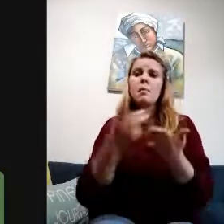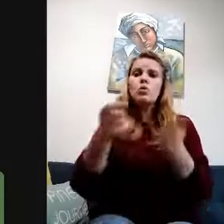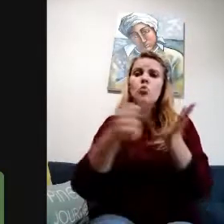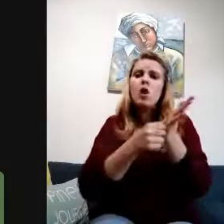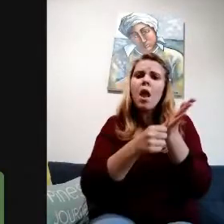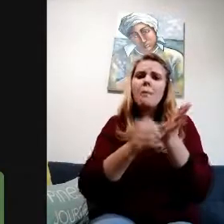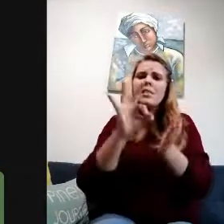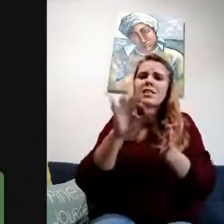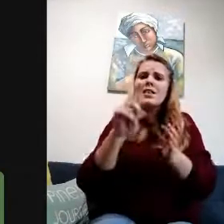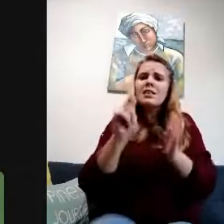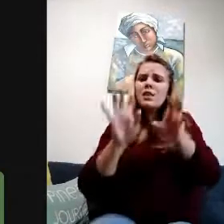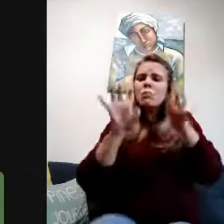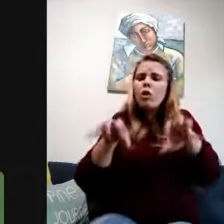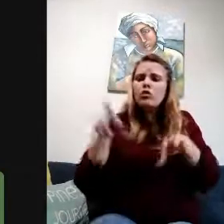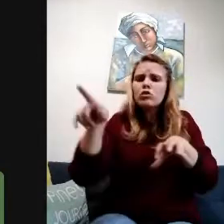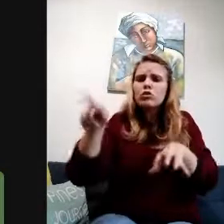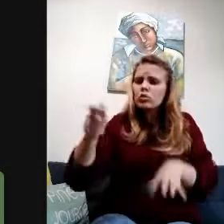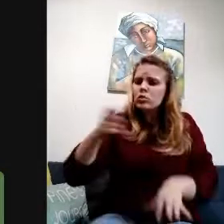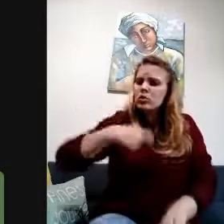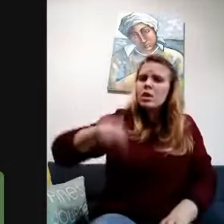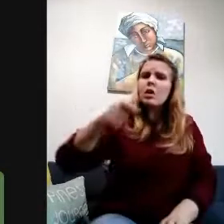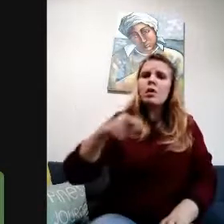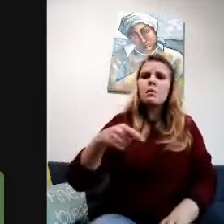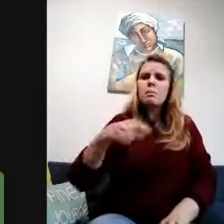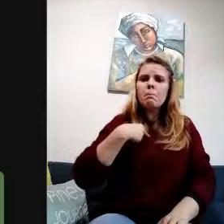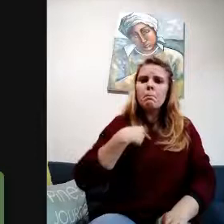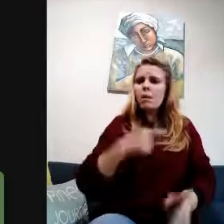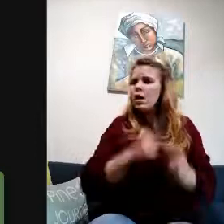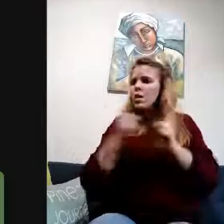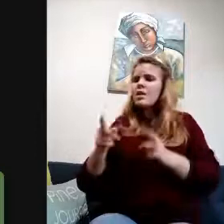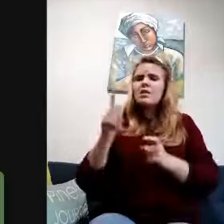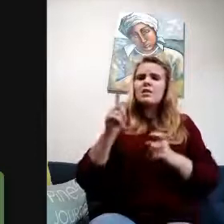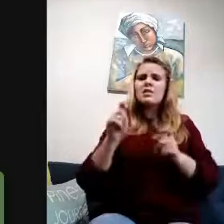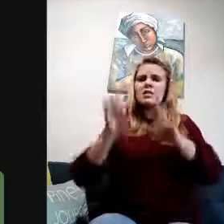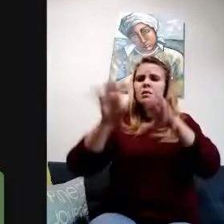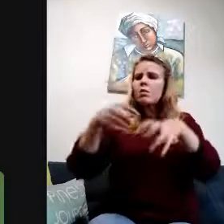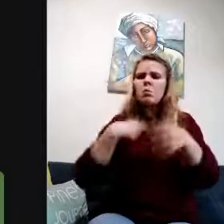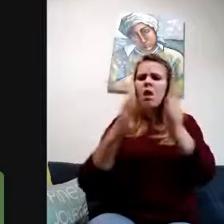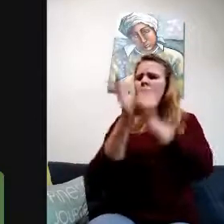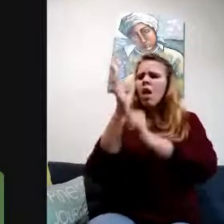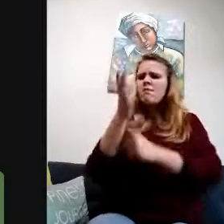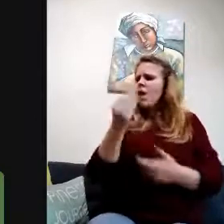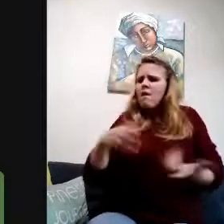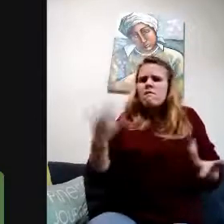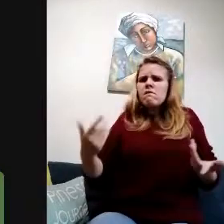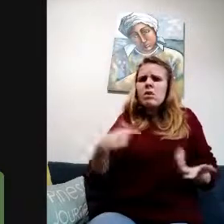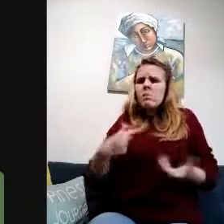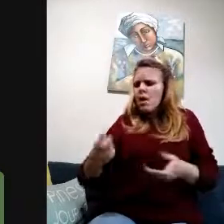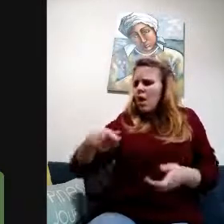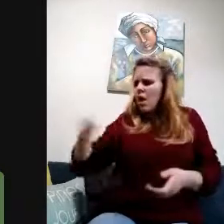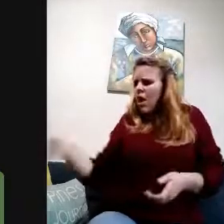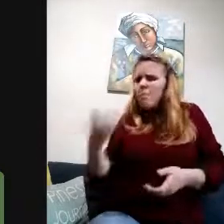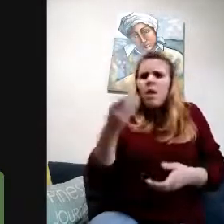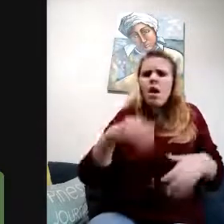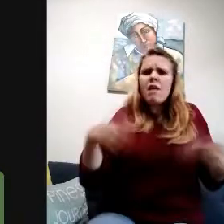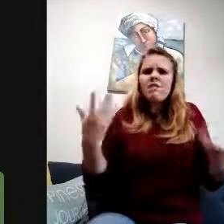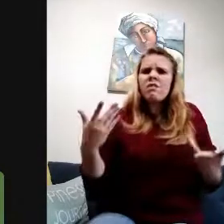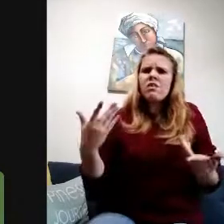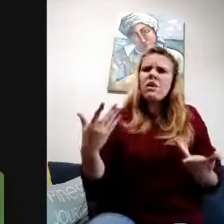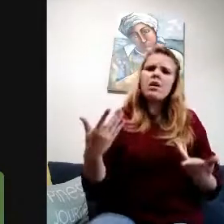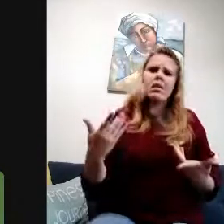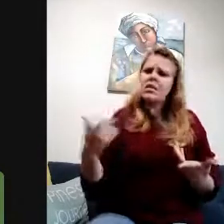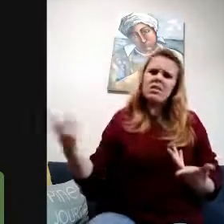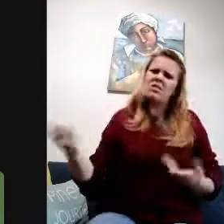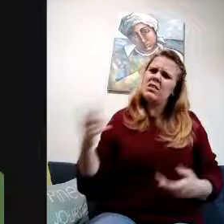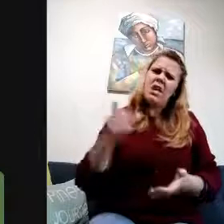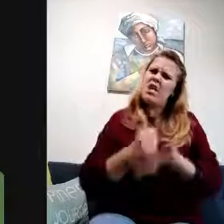tee off and it's your turn to tee off and you haven't got your glove on or your club in your hand yet, then you're not helping. You be ready,